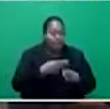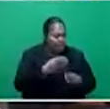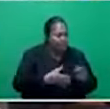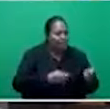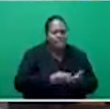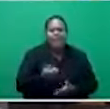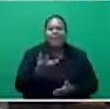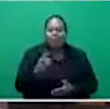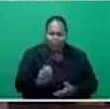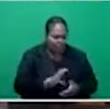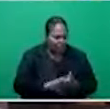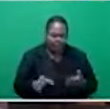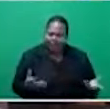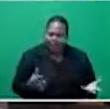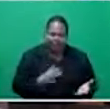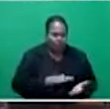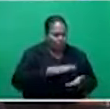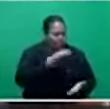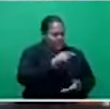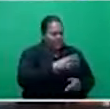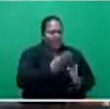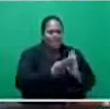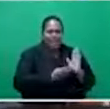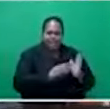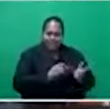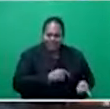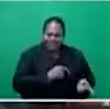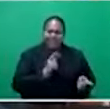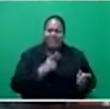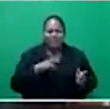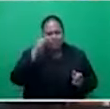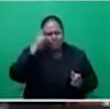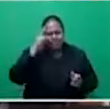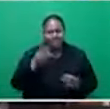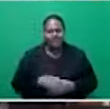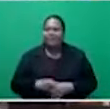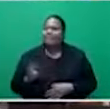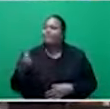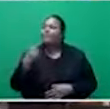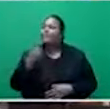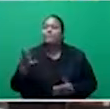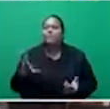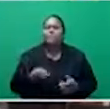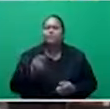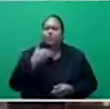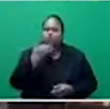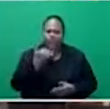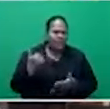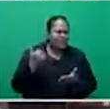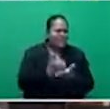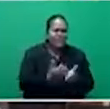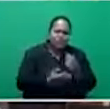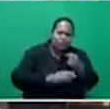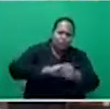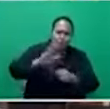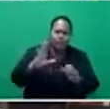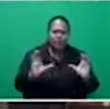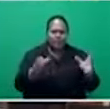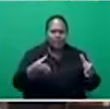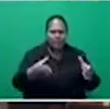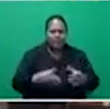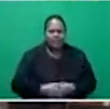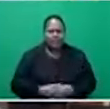Increased allocation in the budget. Somebody said about, too much assistance to the sugarcane industry. We made a provision